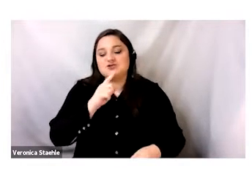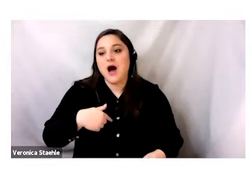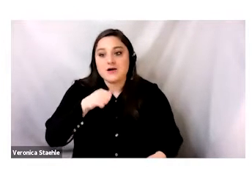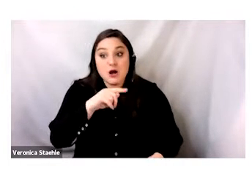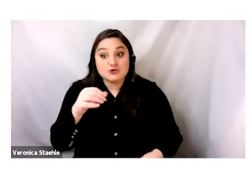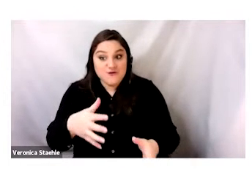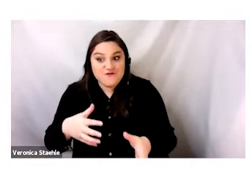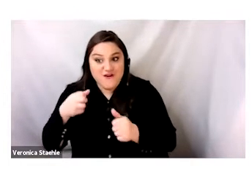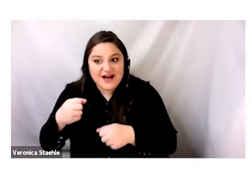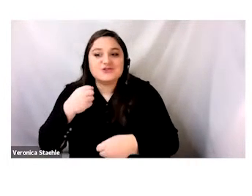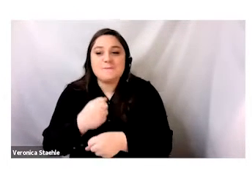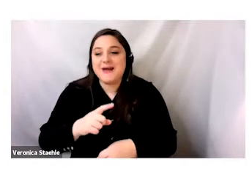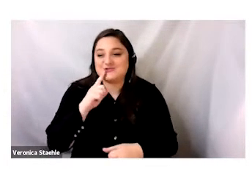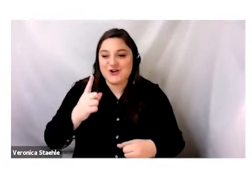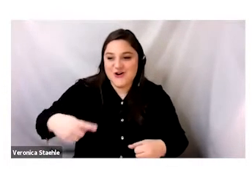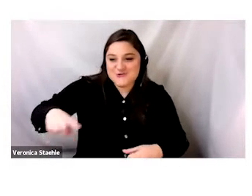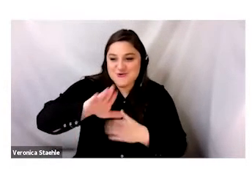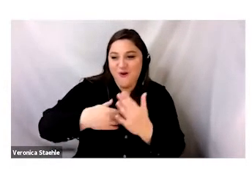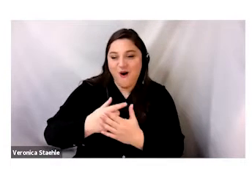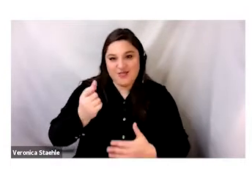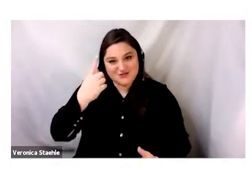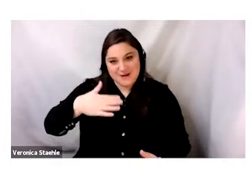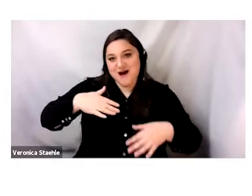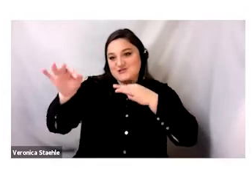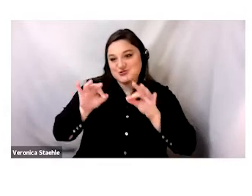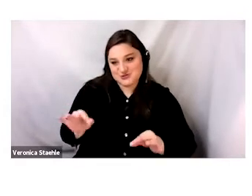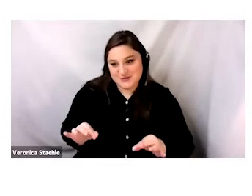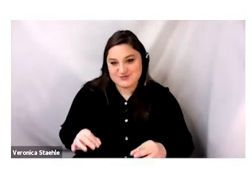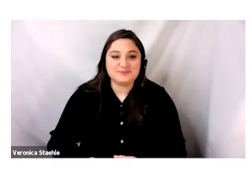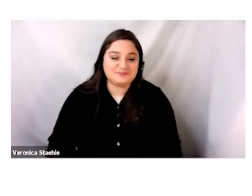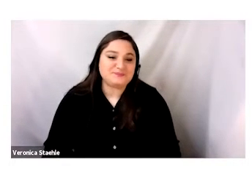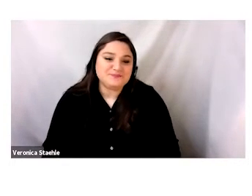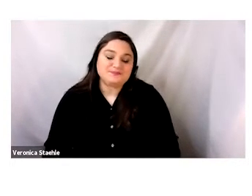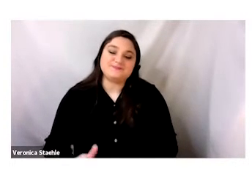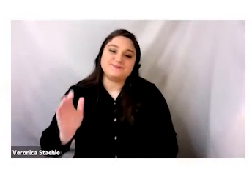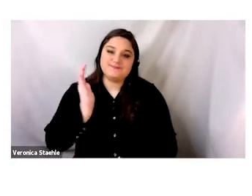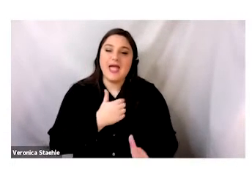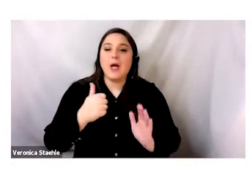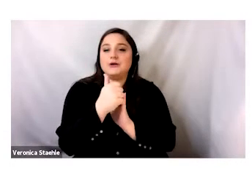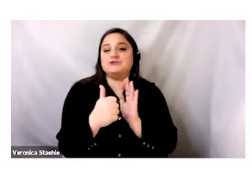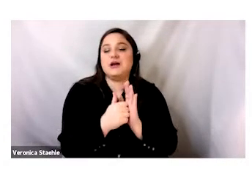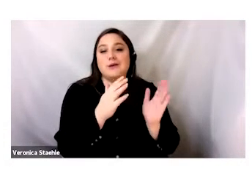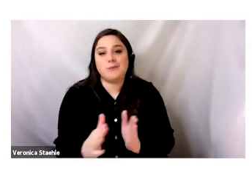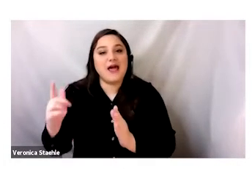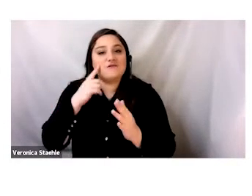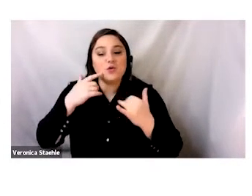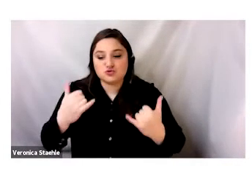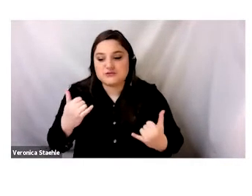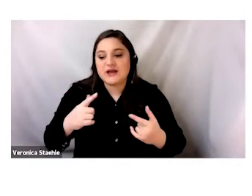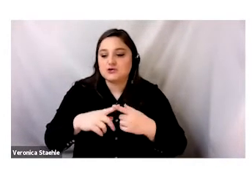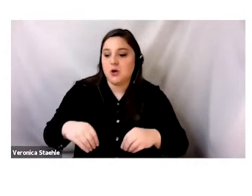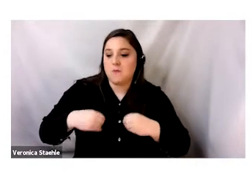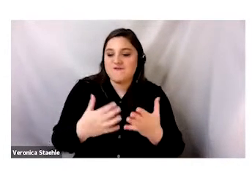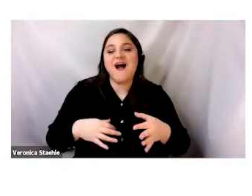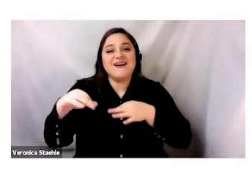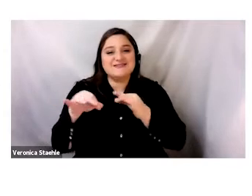make sure everyone understands what I am describing. So the agenda for today is we will go over some quick definitions in language, because